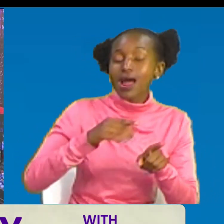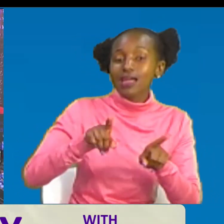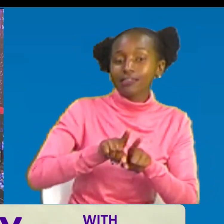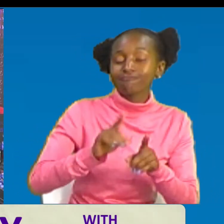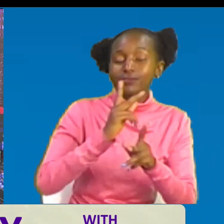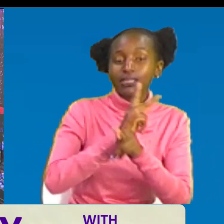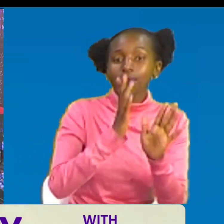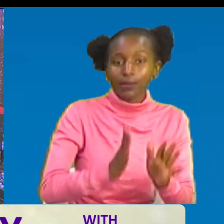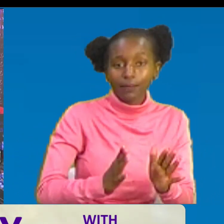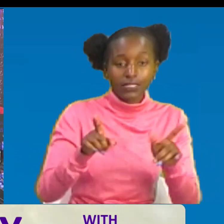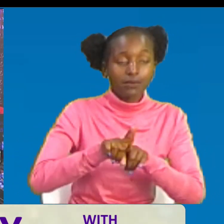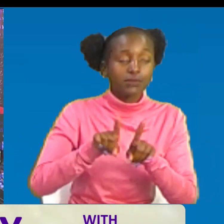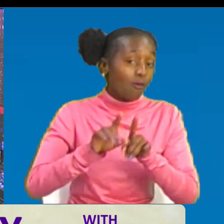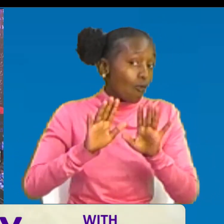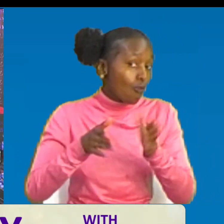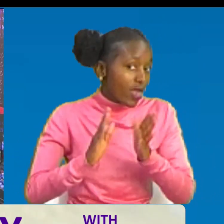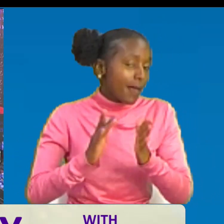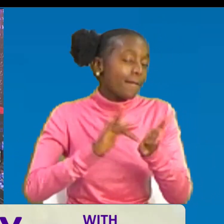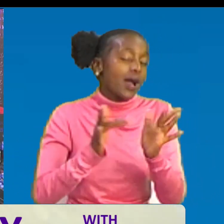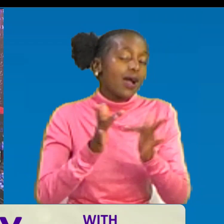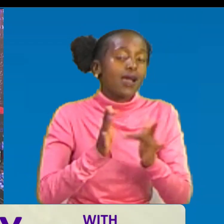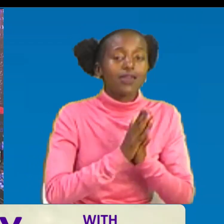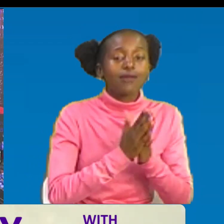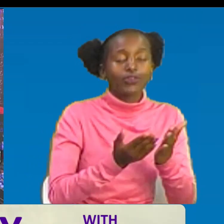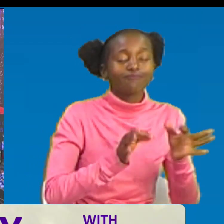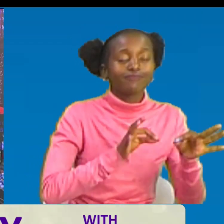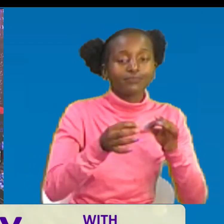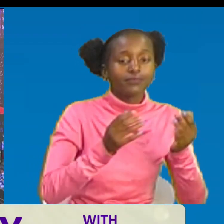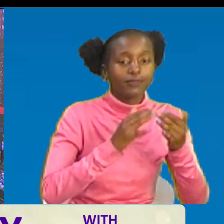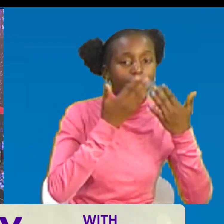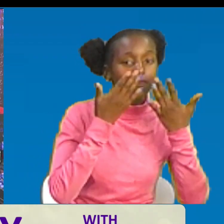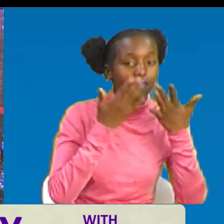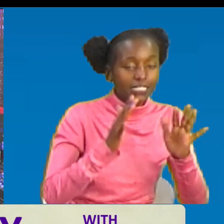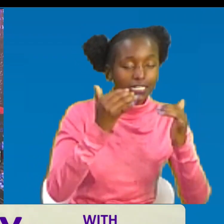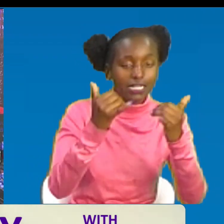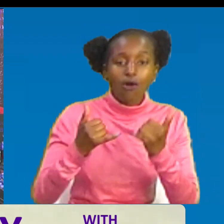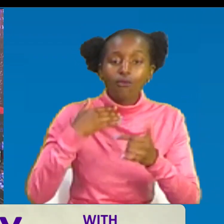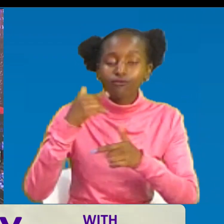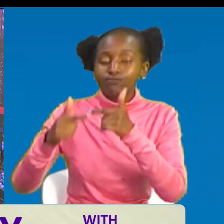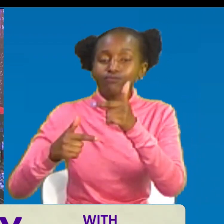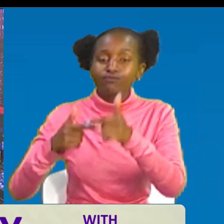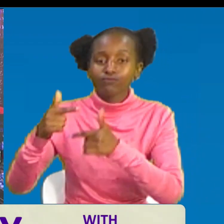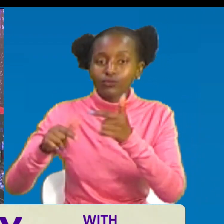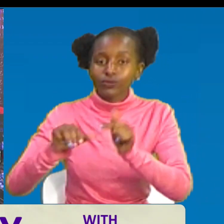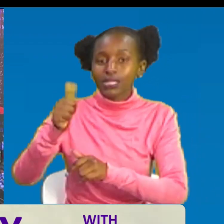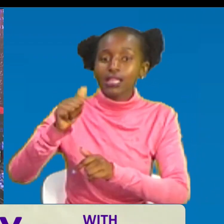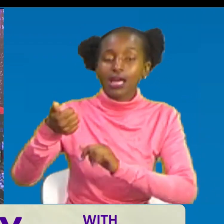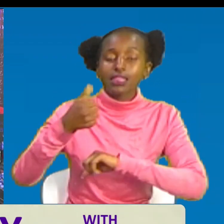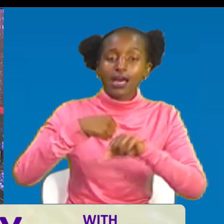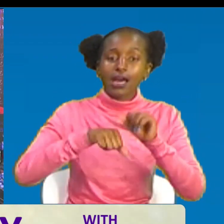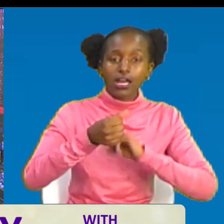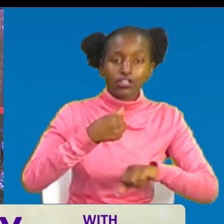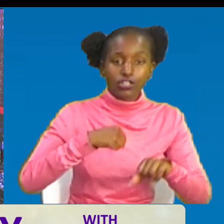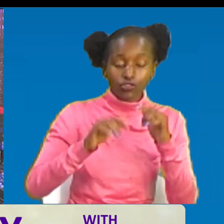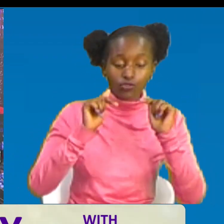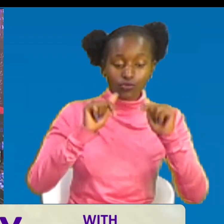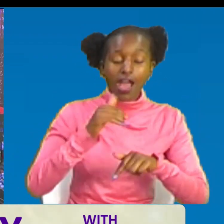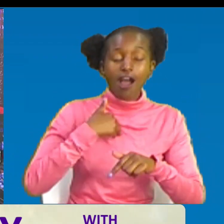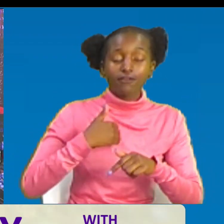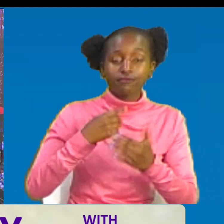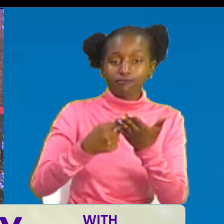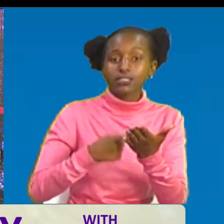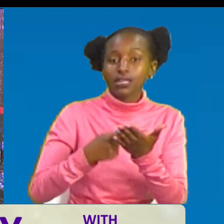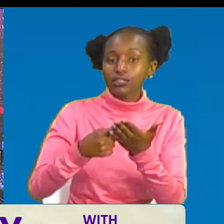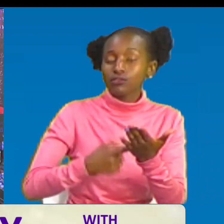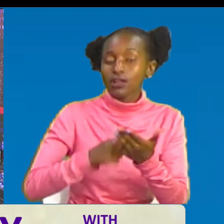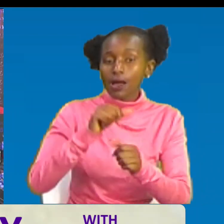of course, talks about. Now let's continue further to more action. And this is the African Cup of